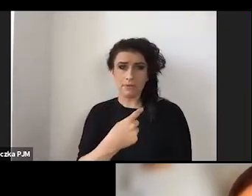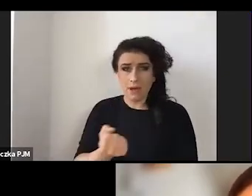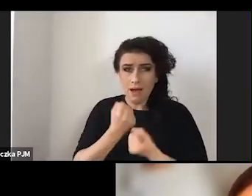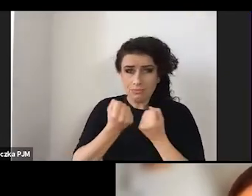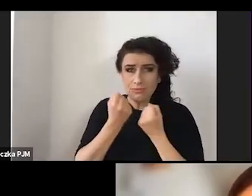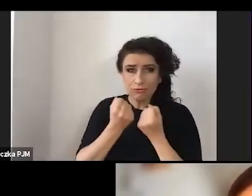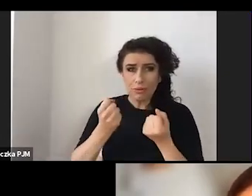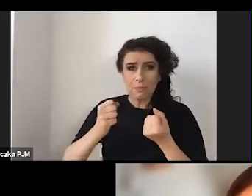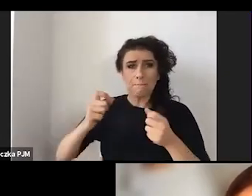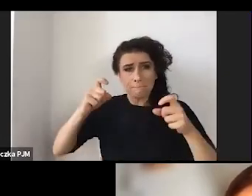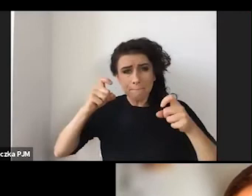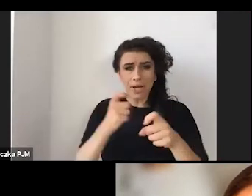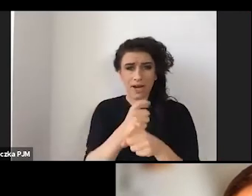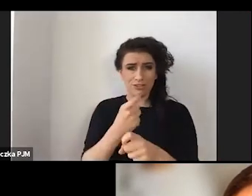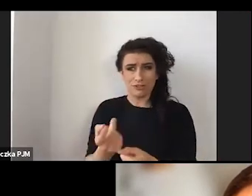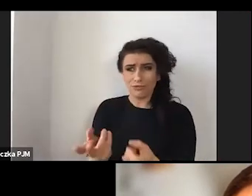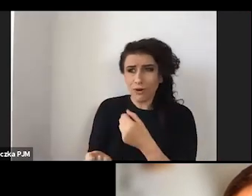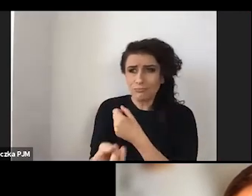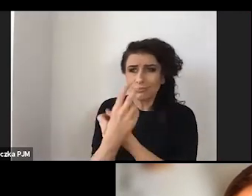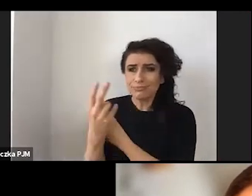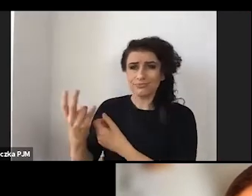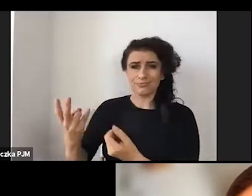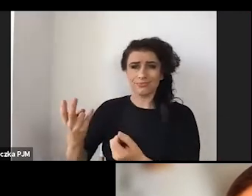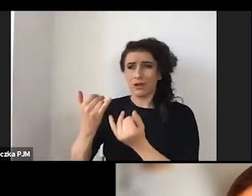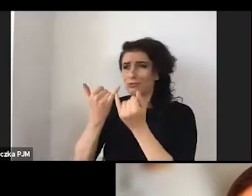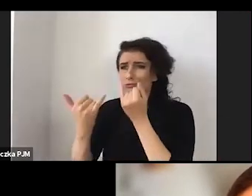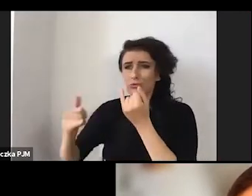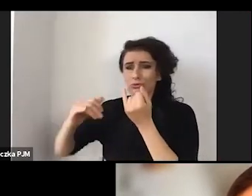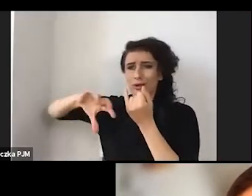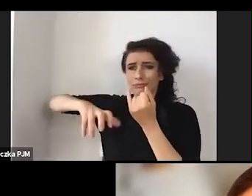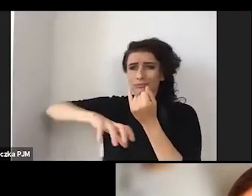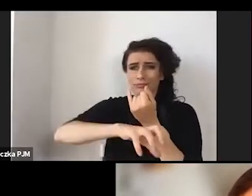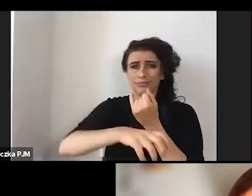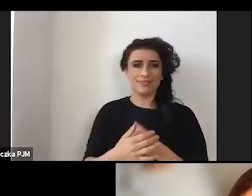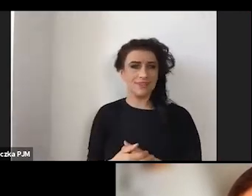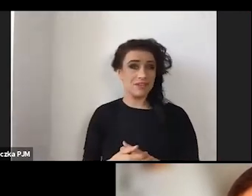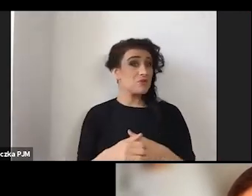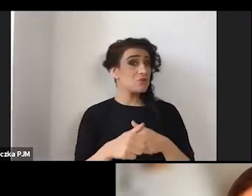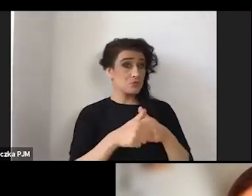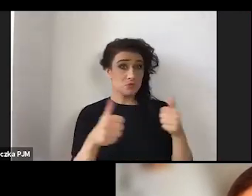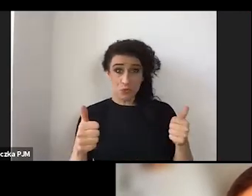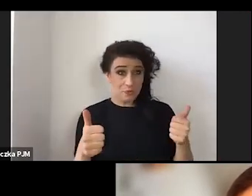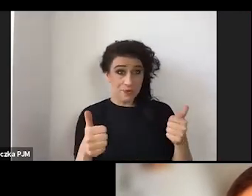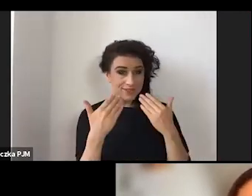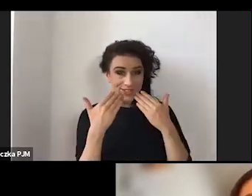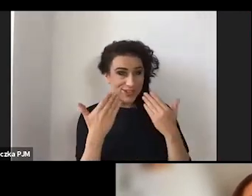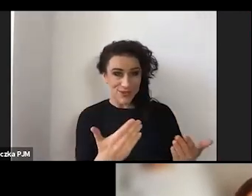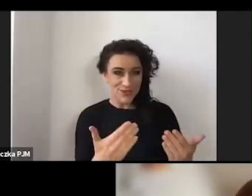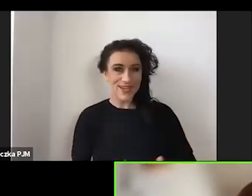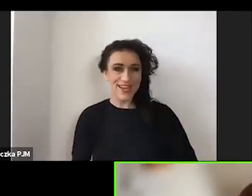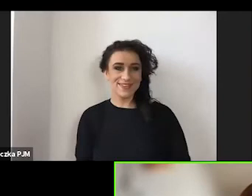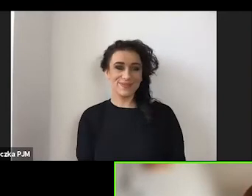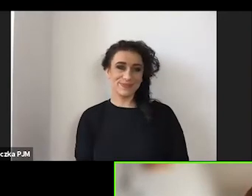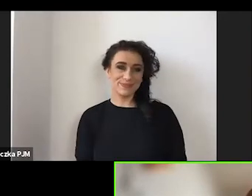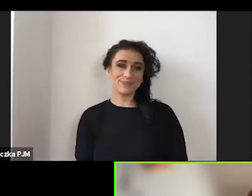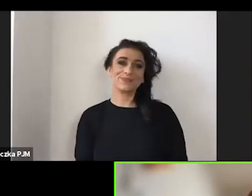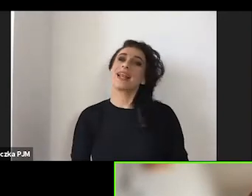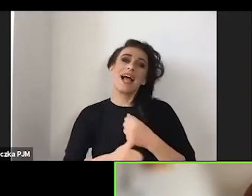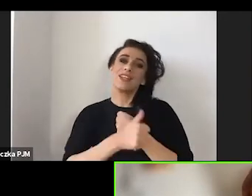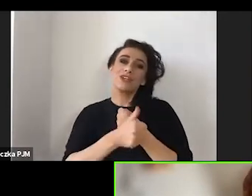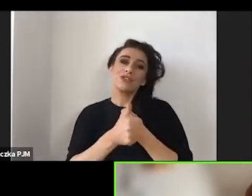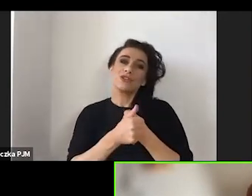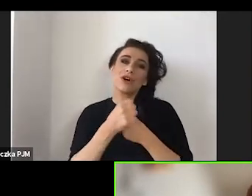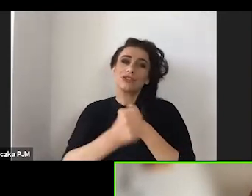Great. And how about working about the violence between boys and boys and men and